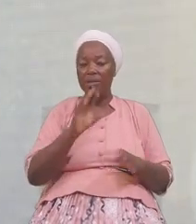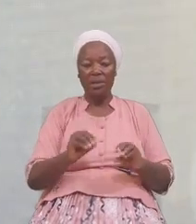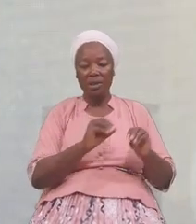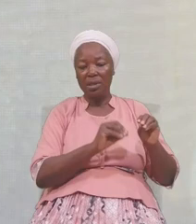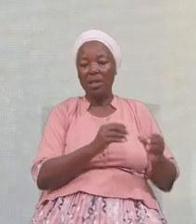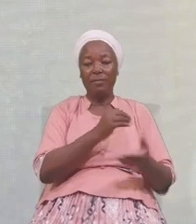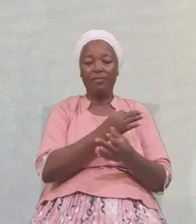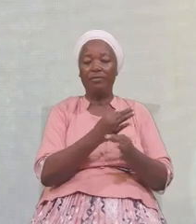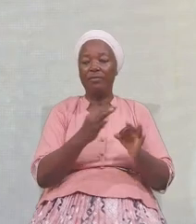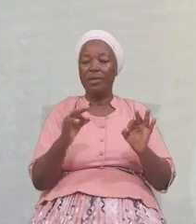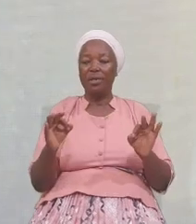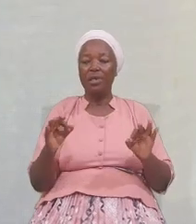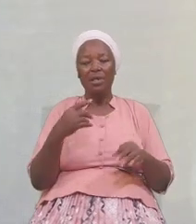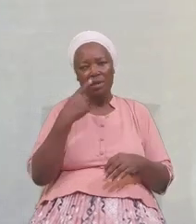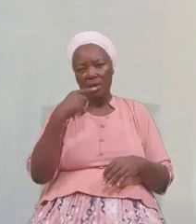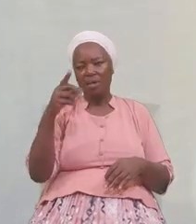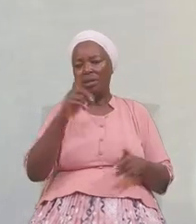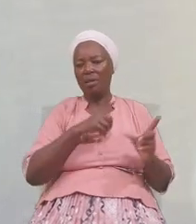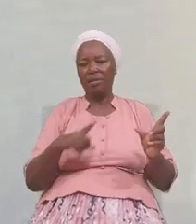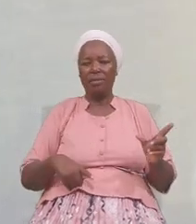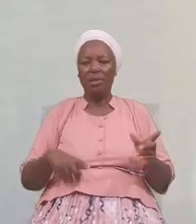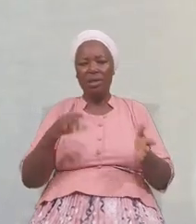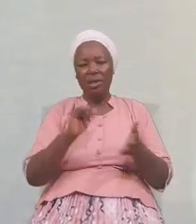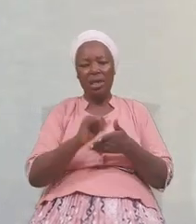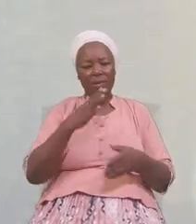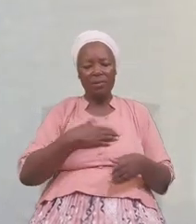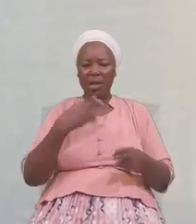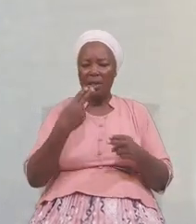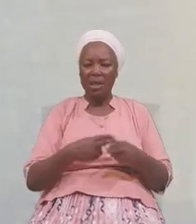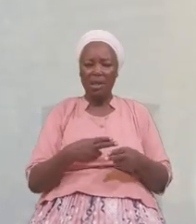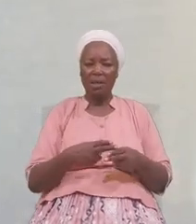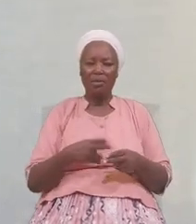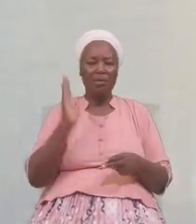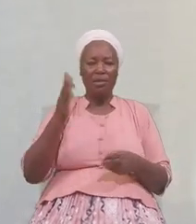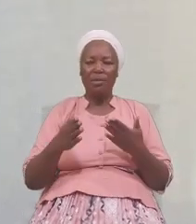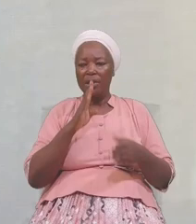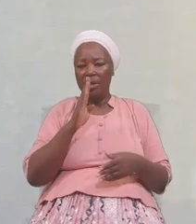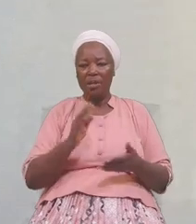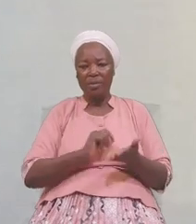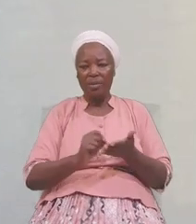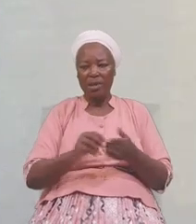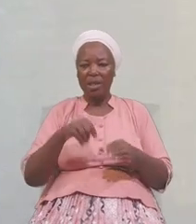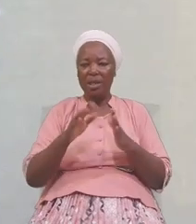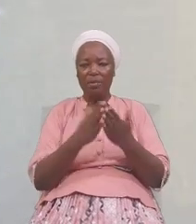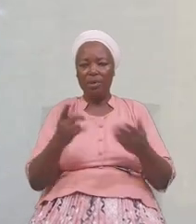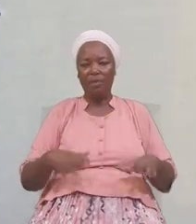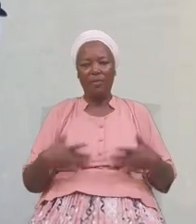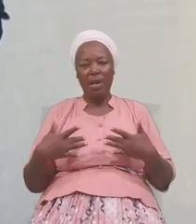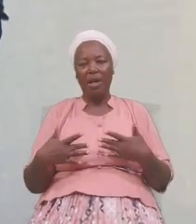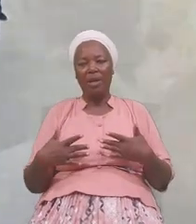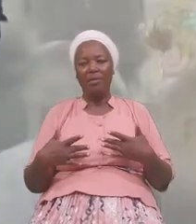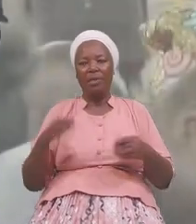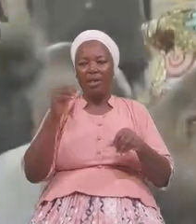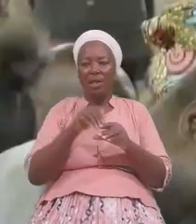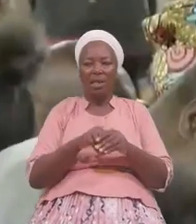free. Tell Him that my name may be written in the book of life